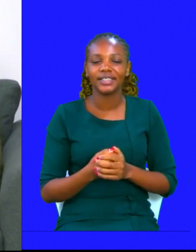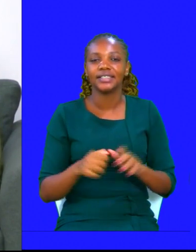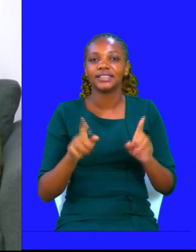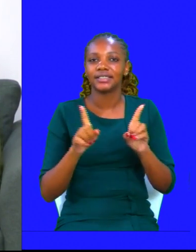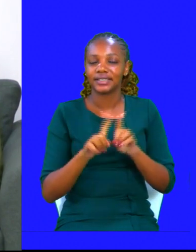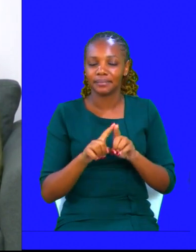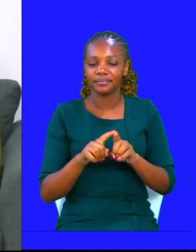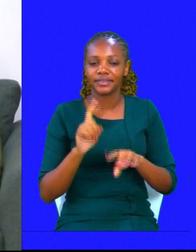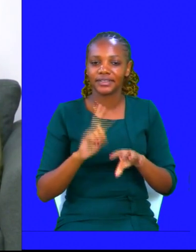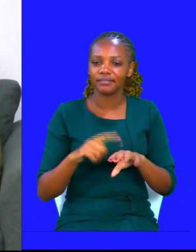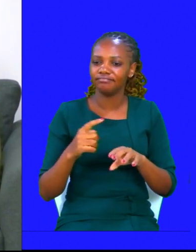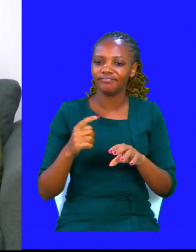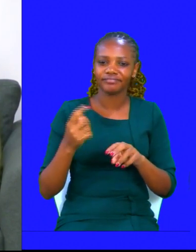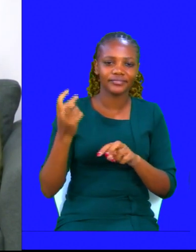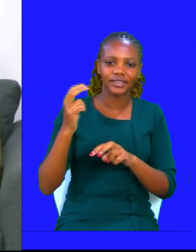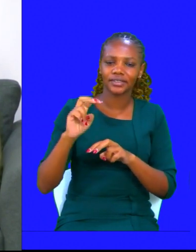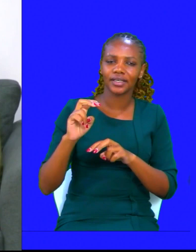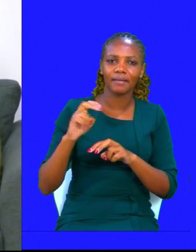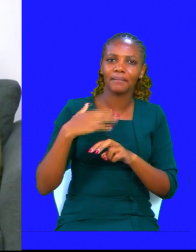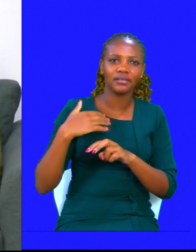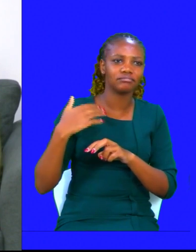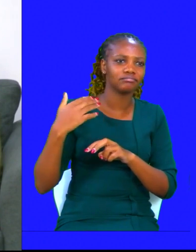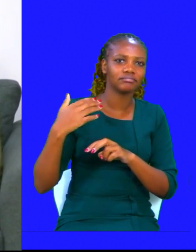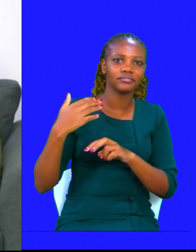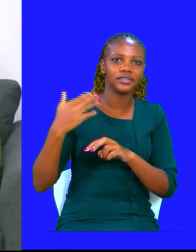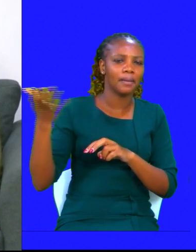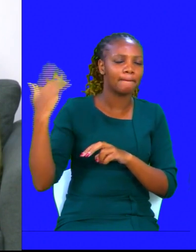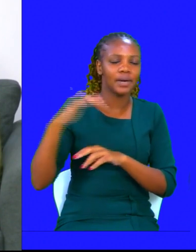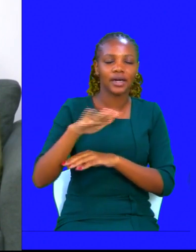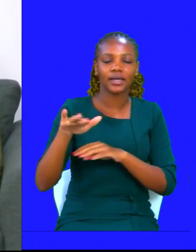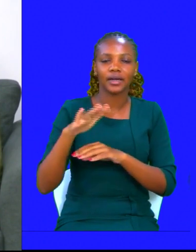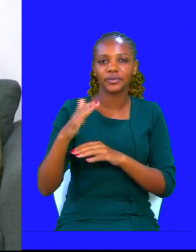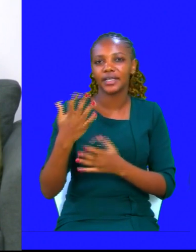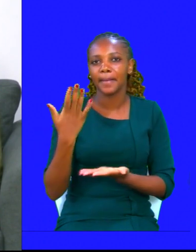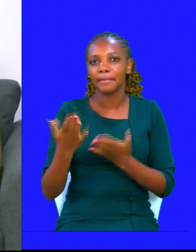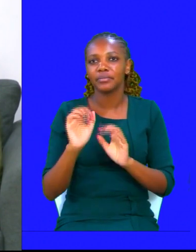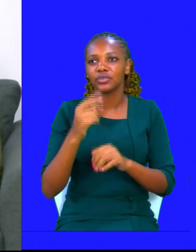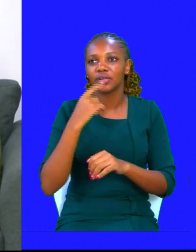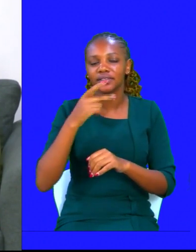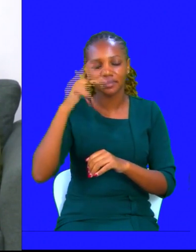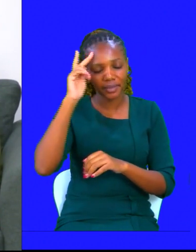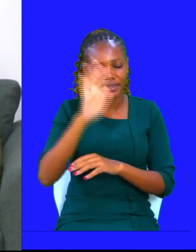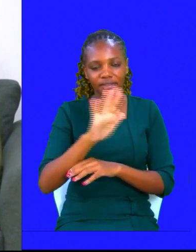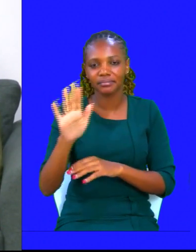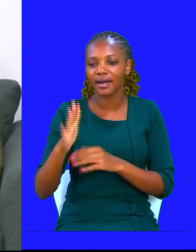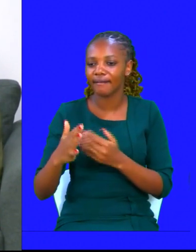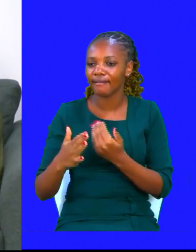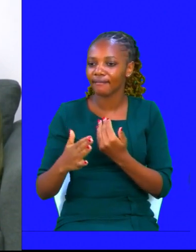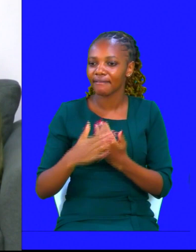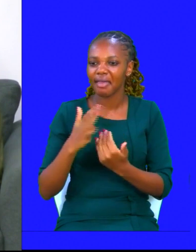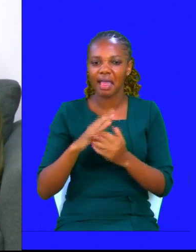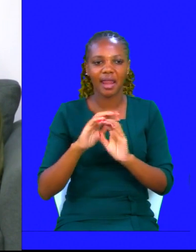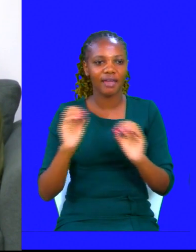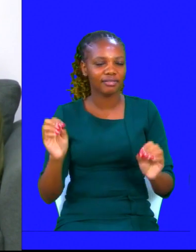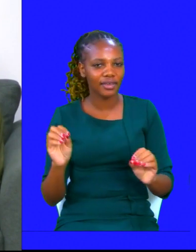I look back then, when you were young, you'll say maybe your parents had a problem, they didn't really care, that's why they sent you to